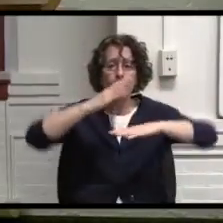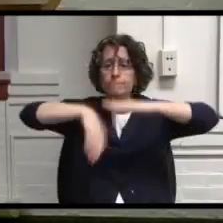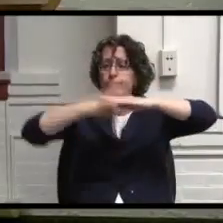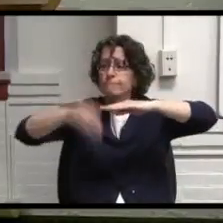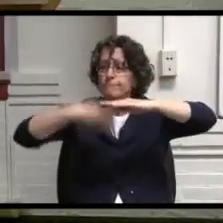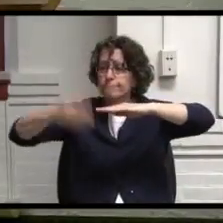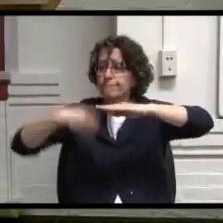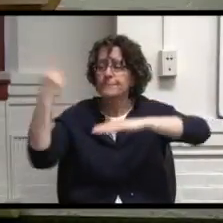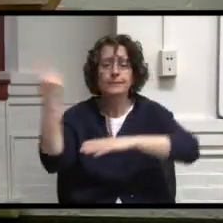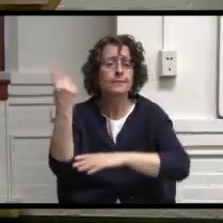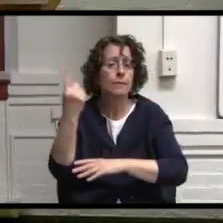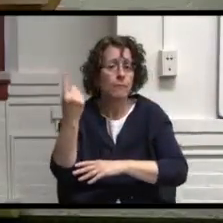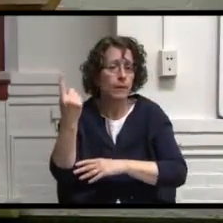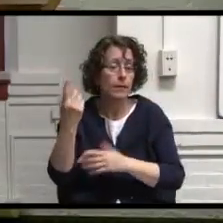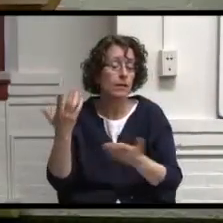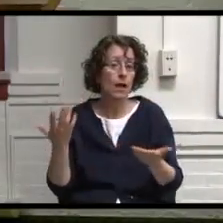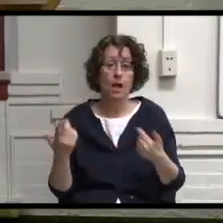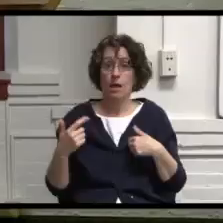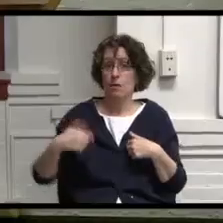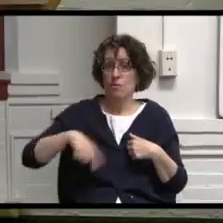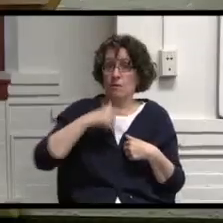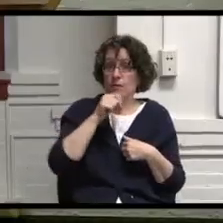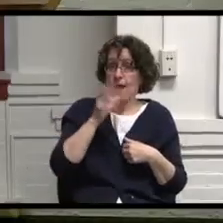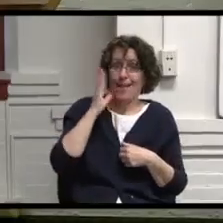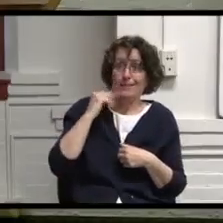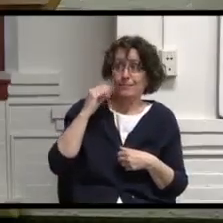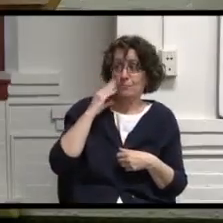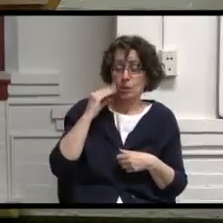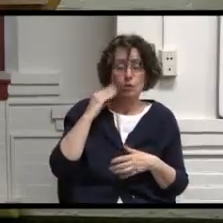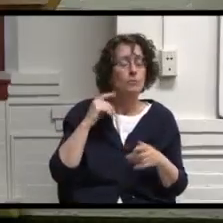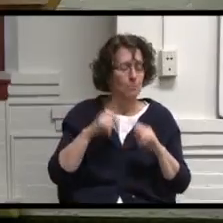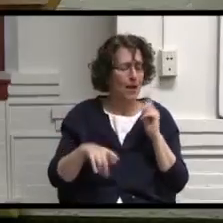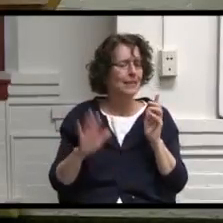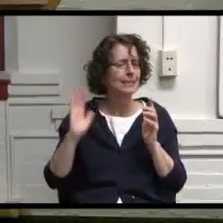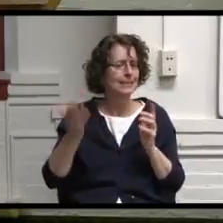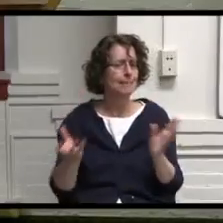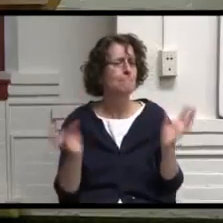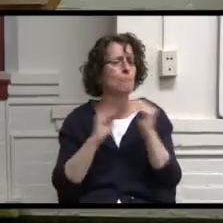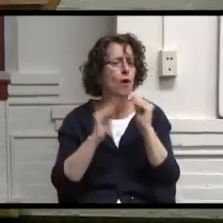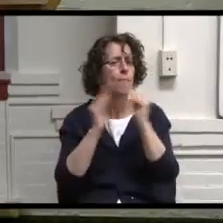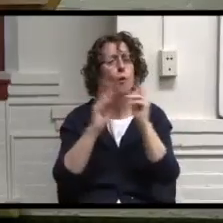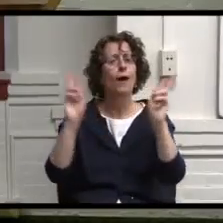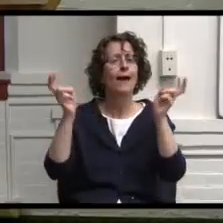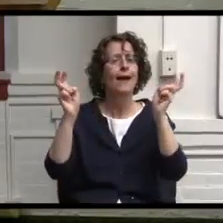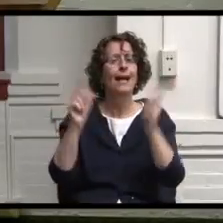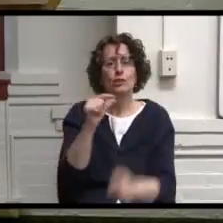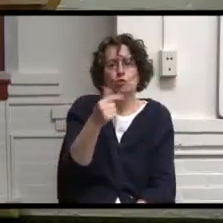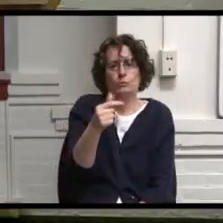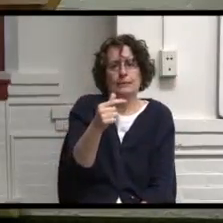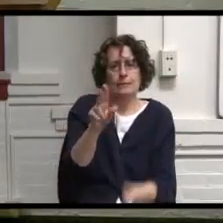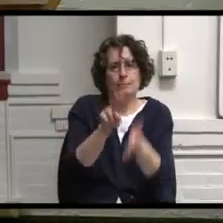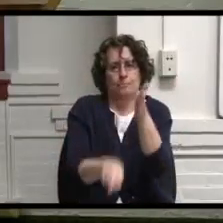It's not something most of us are familiar with, but it's a practice that's gaining increased interest and practice.